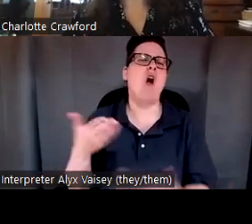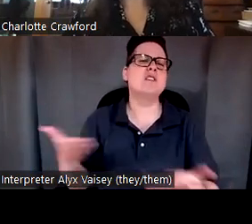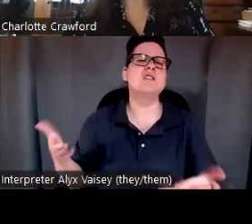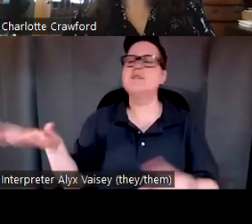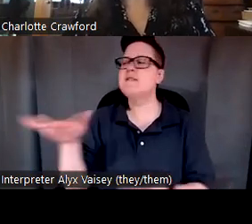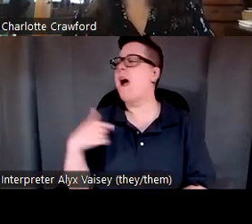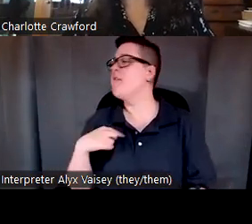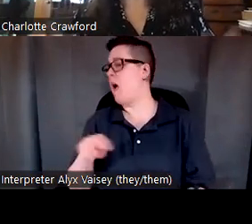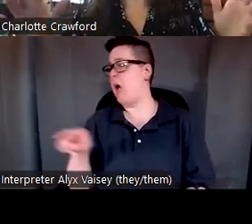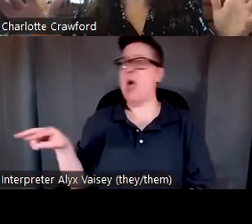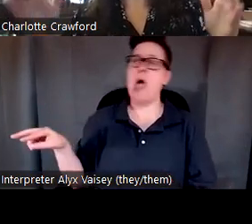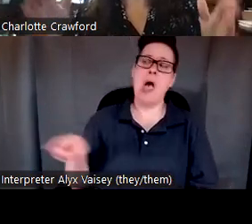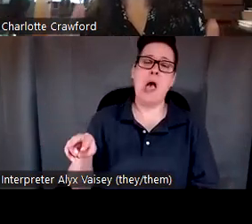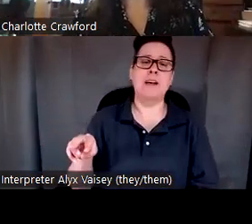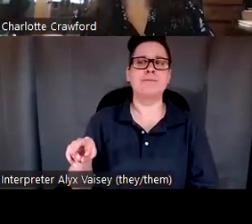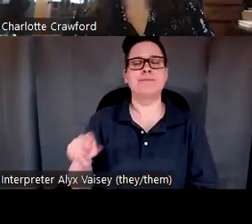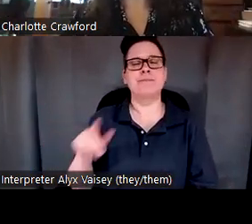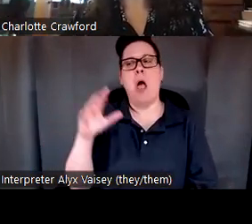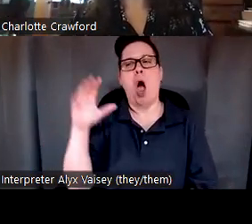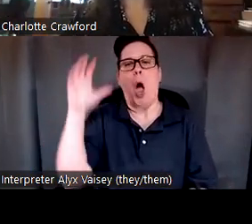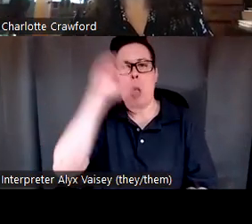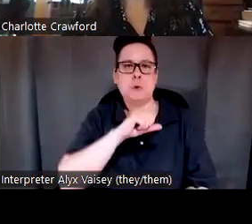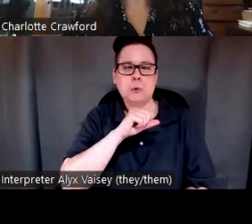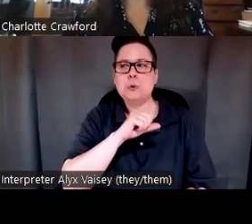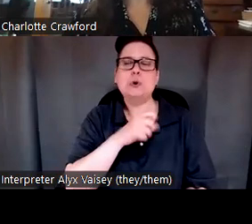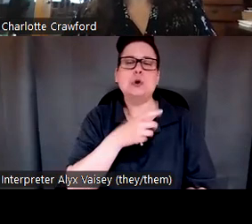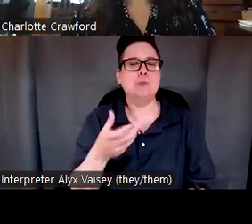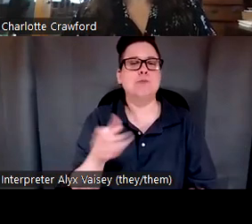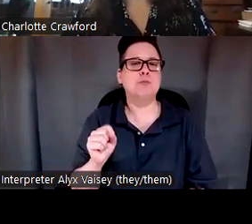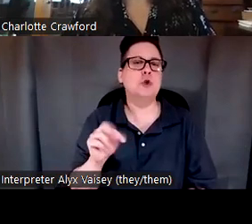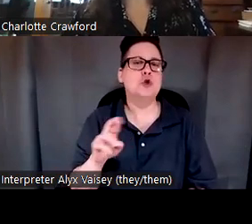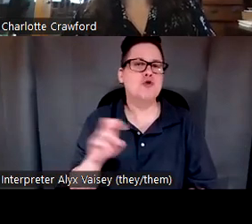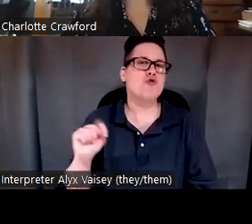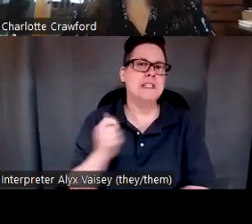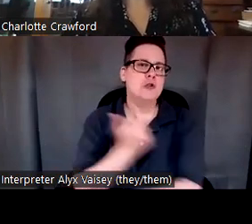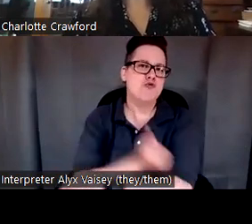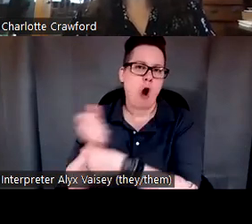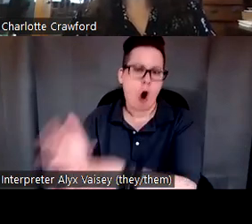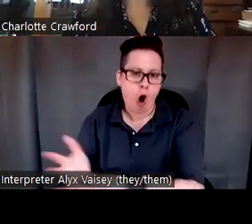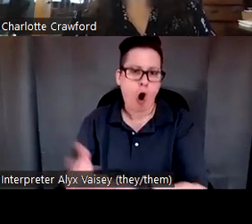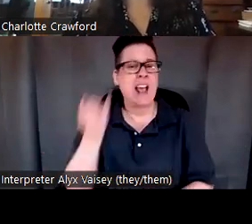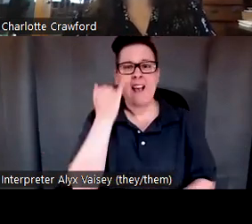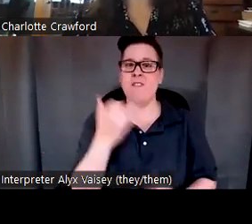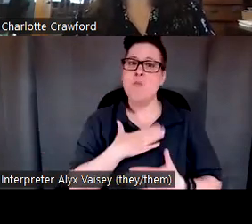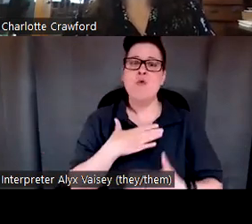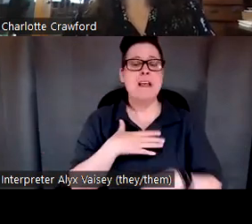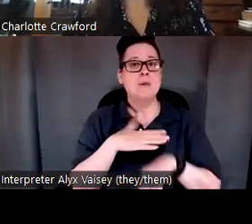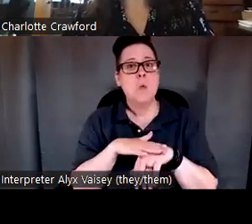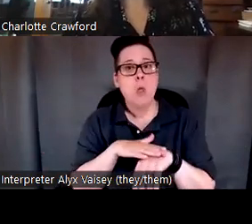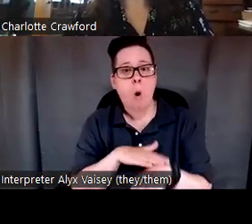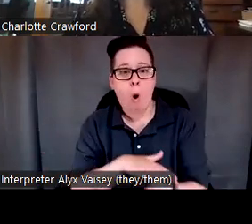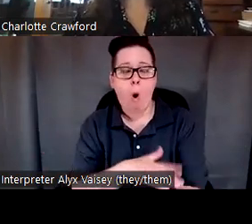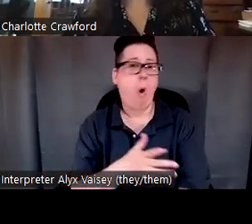looking at that, you're going to unfortunately assume that this might be the cause. If they're hypoventilating, not breathing well enough, or they have